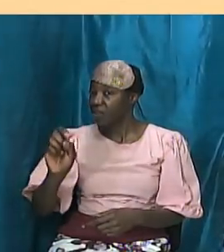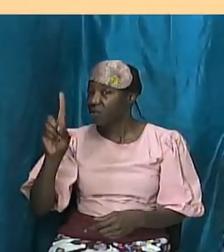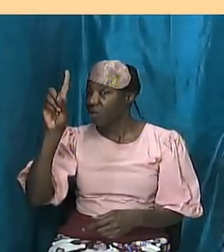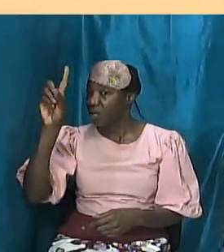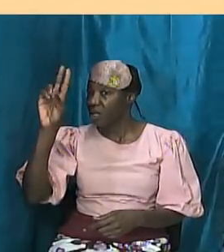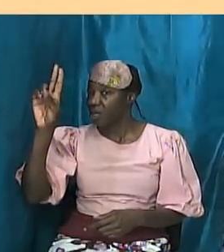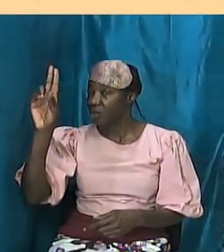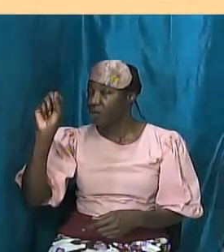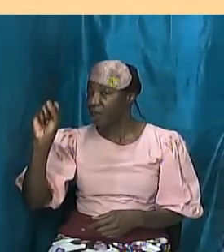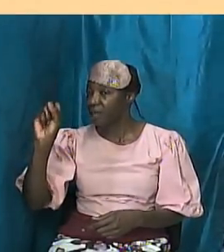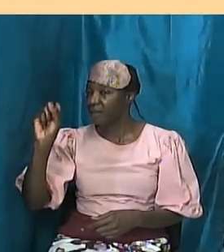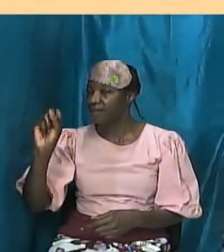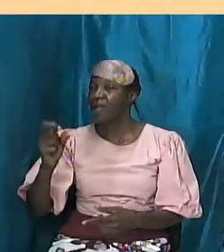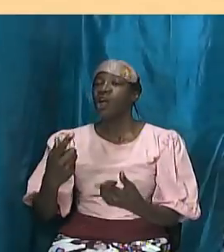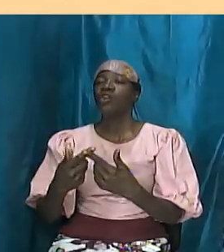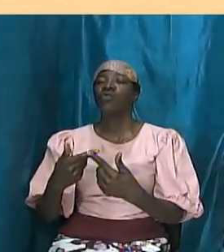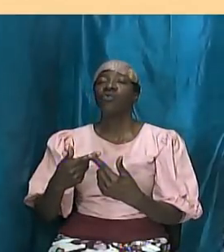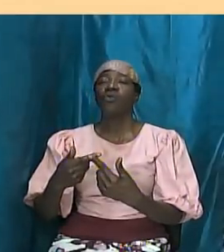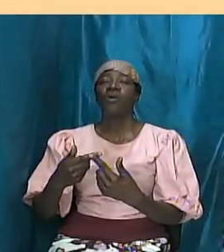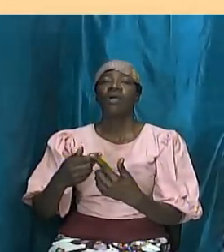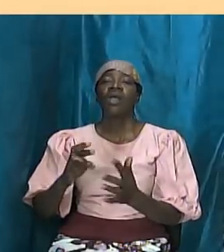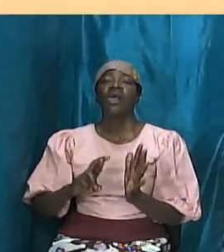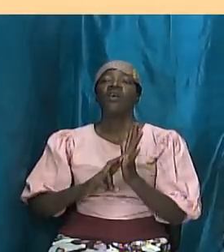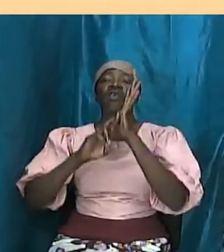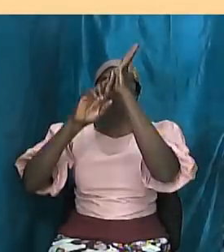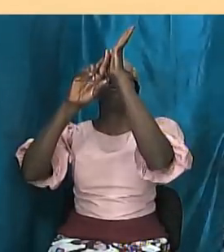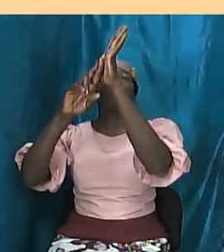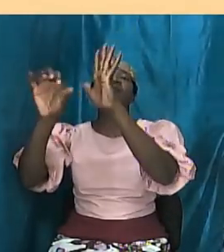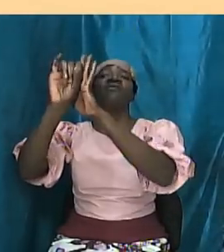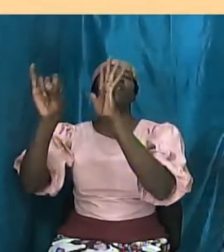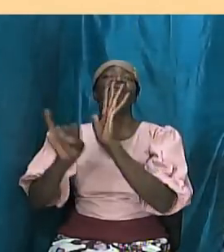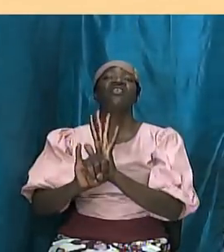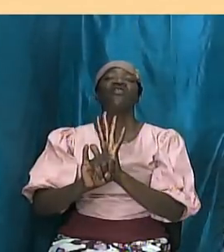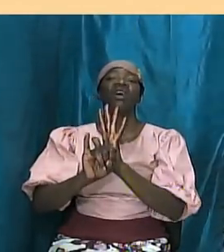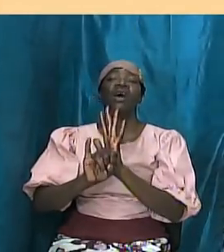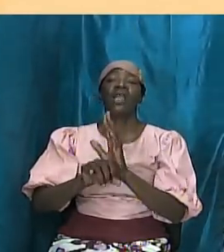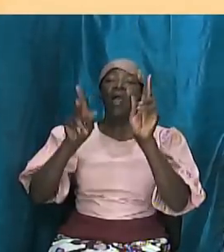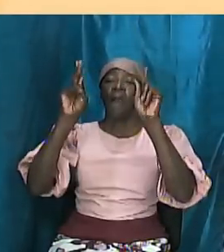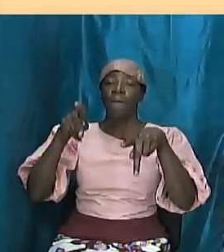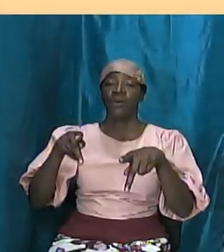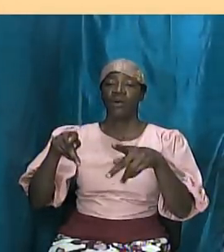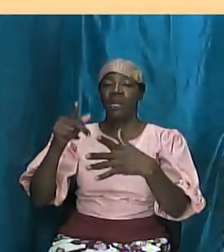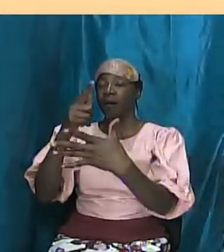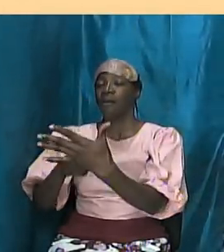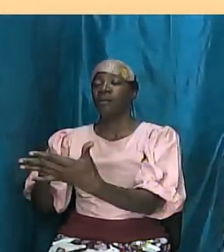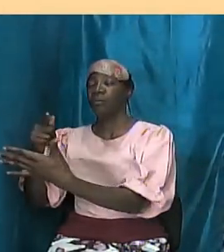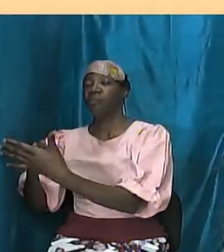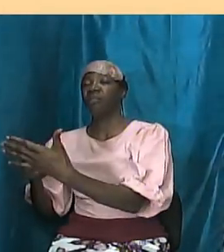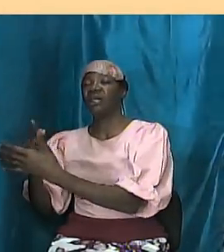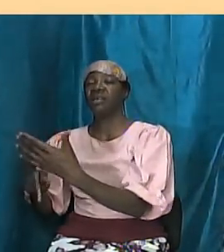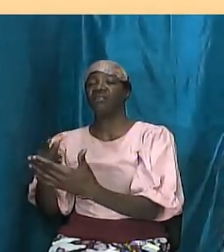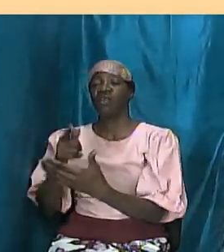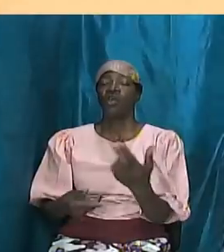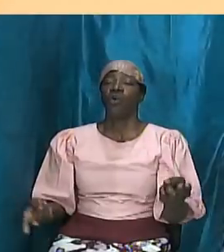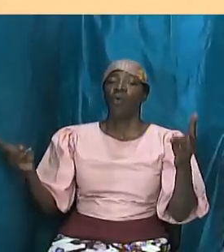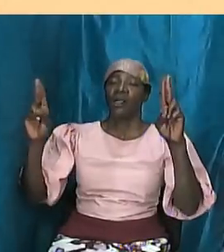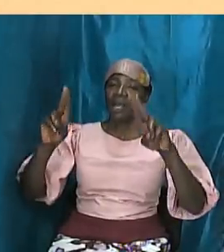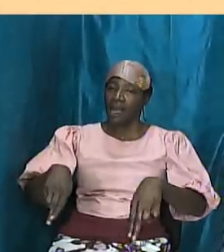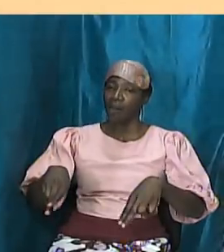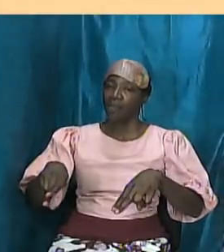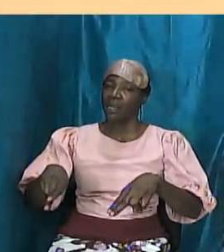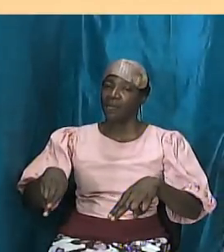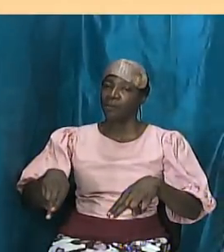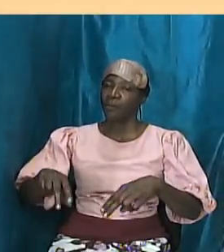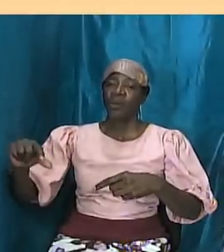is putting together the pieces so that what happened in Genesis and the